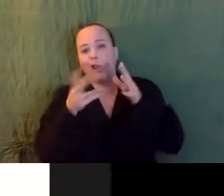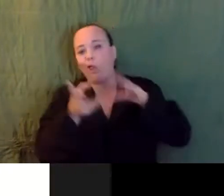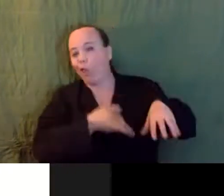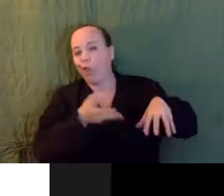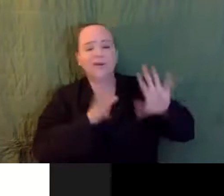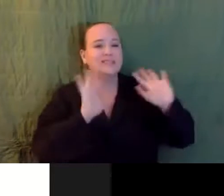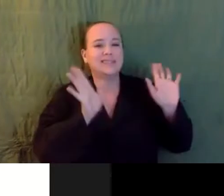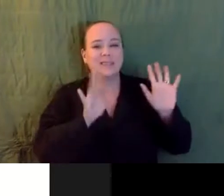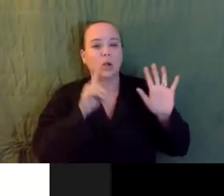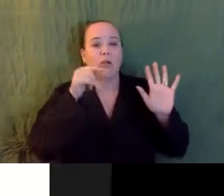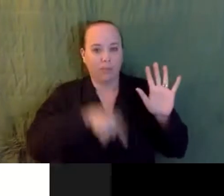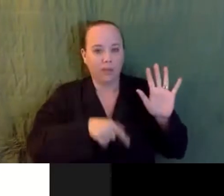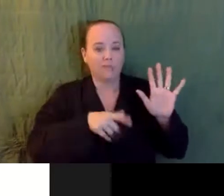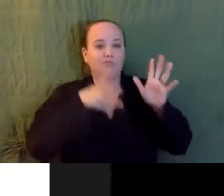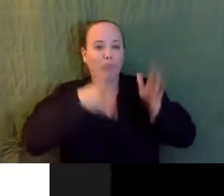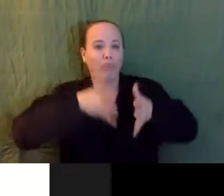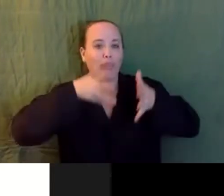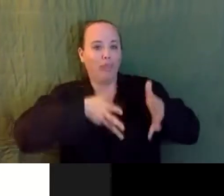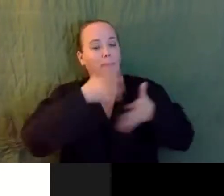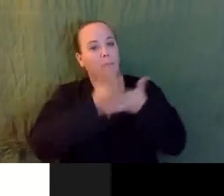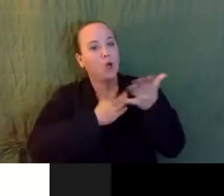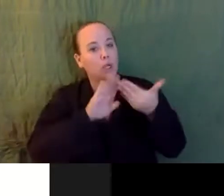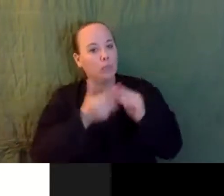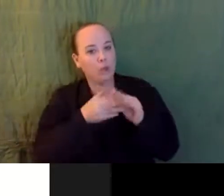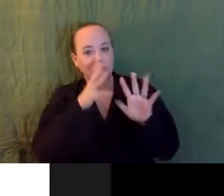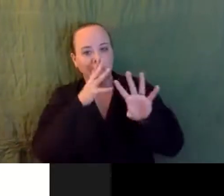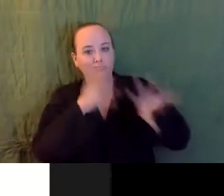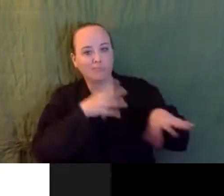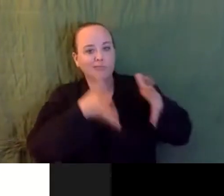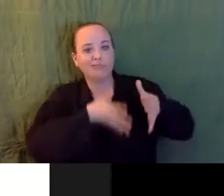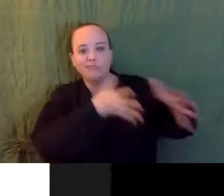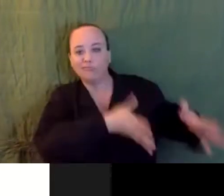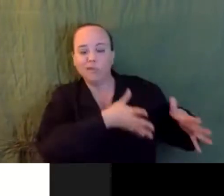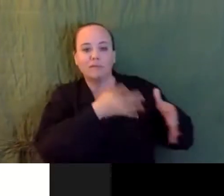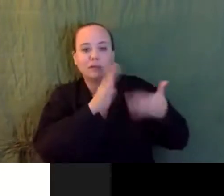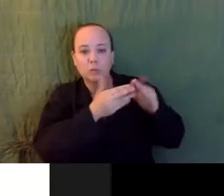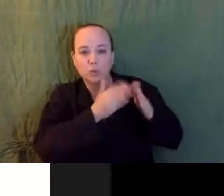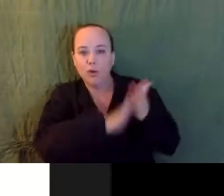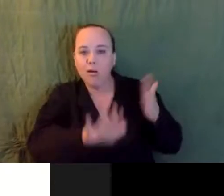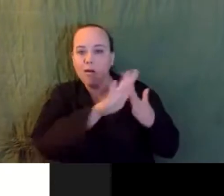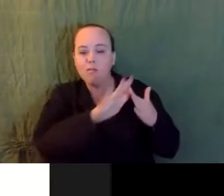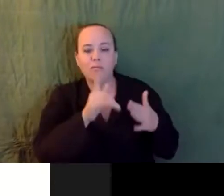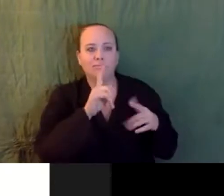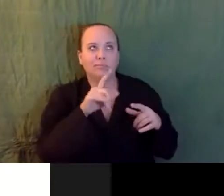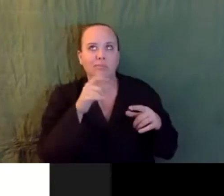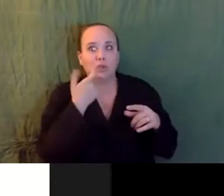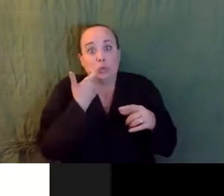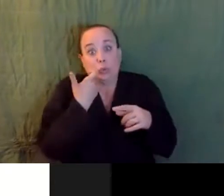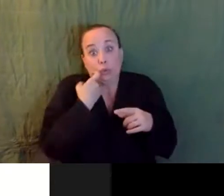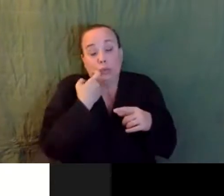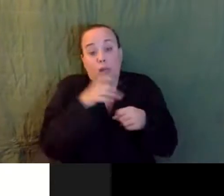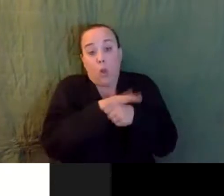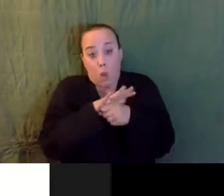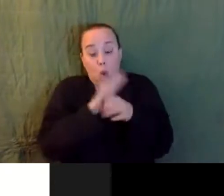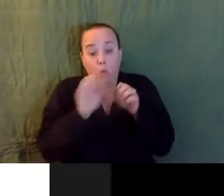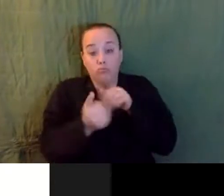this is a neglected part of the community. And it's not until recently that a few things locally have been addressed. And so